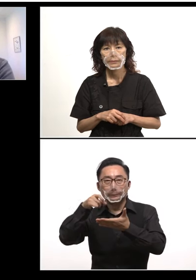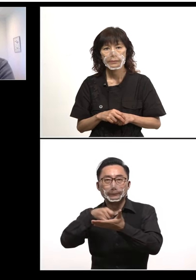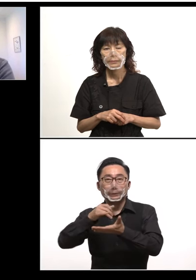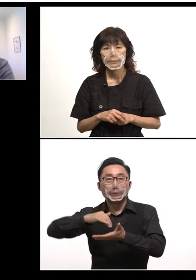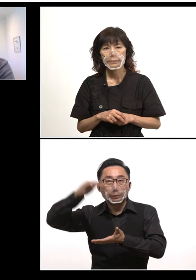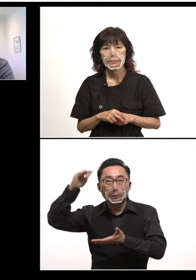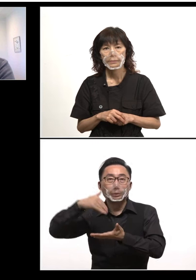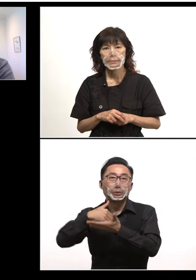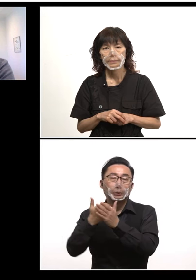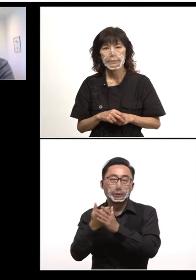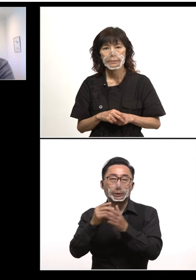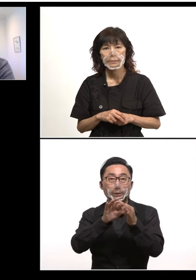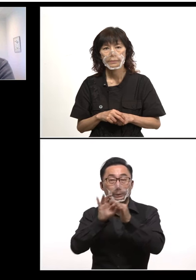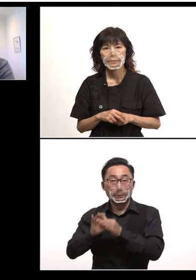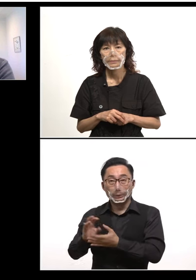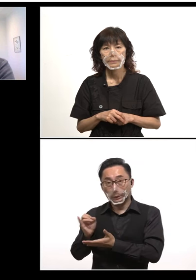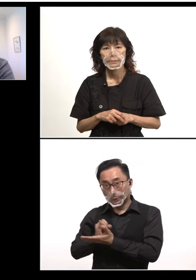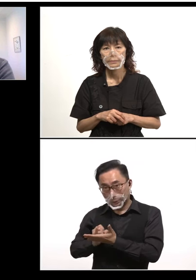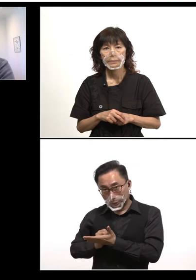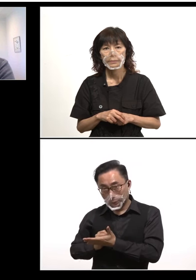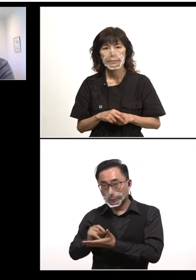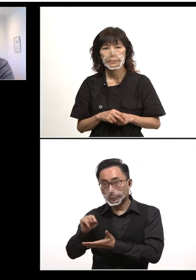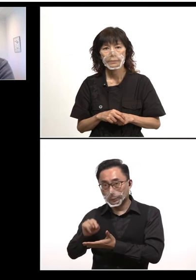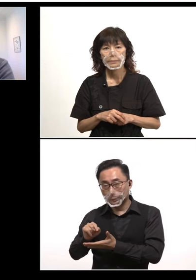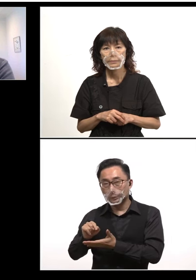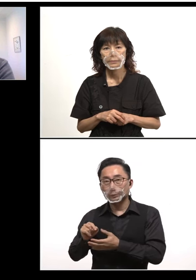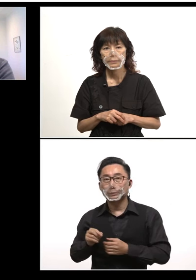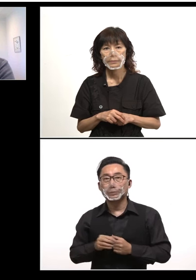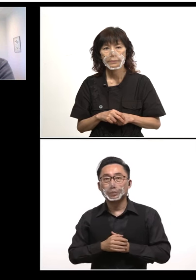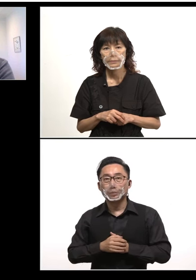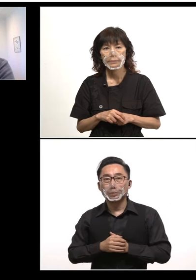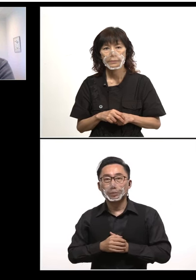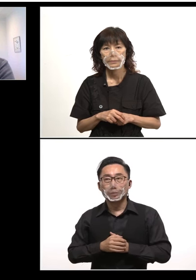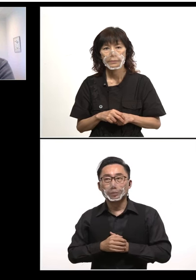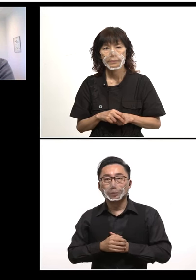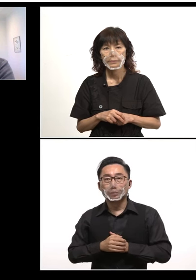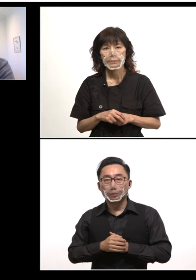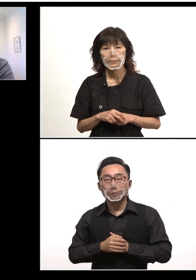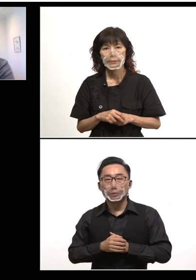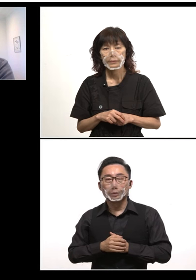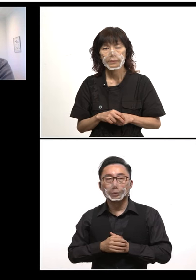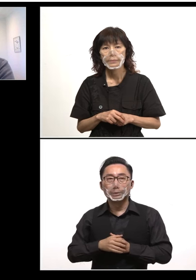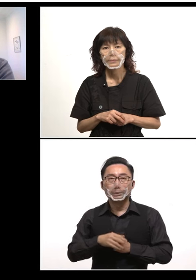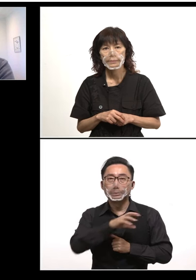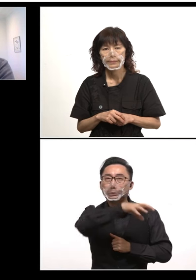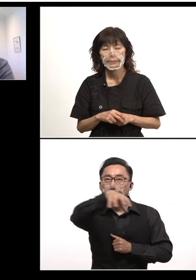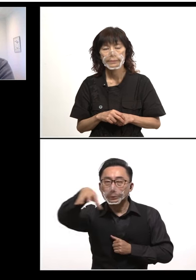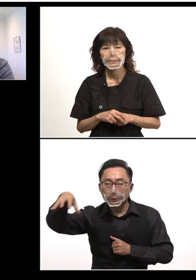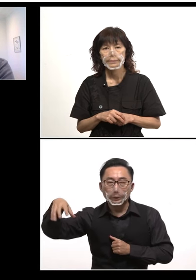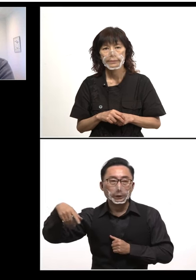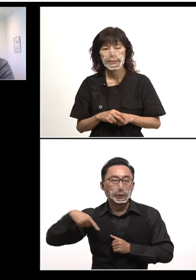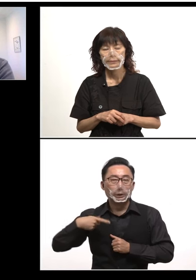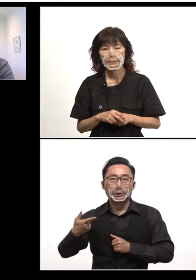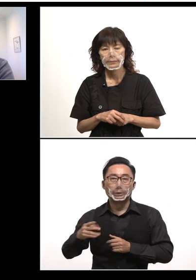art it is definitely, it transcends a lot of the other, to me, which is more the mundane, but also